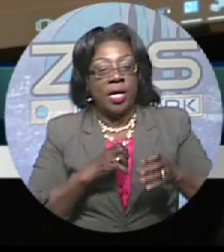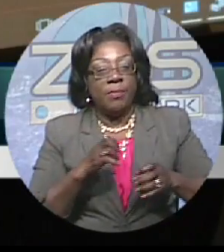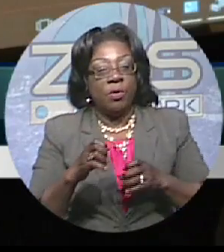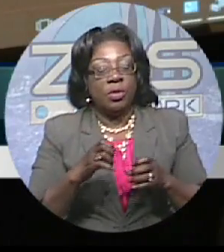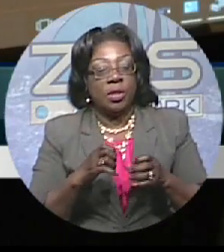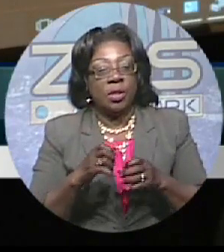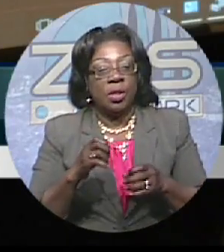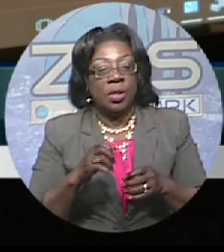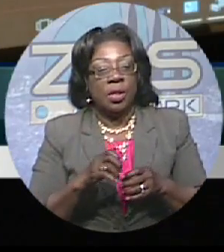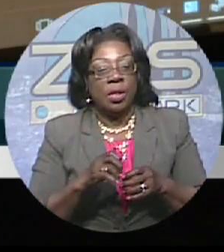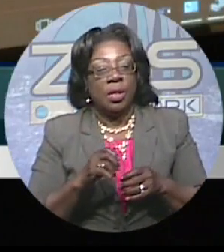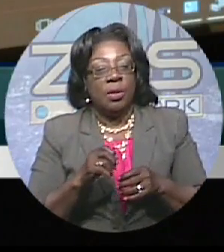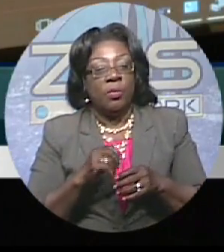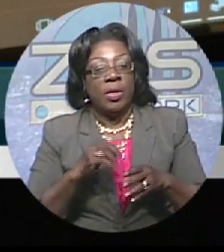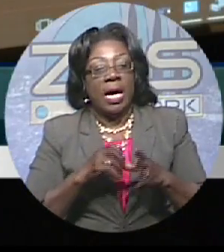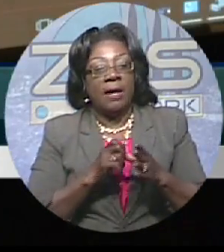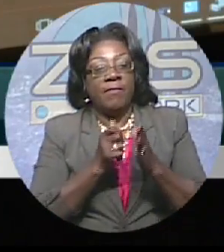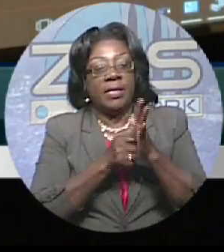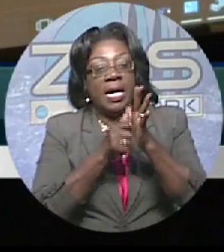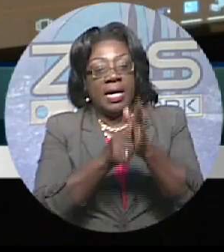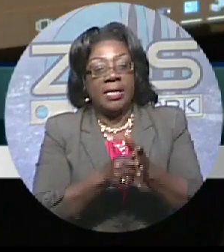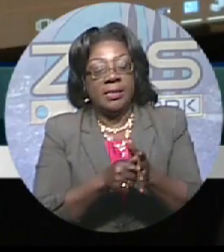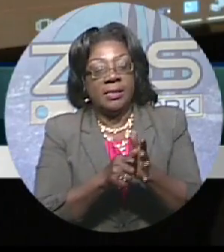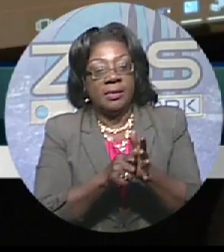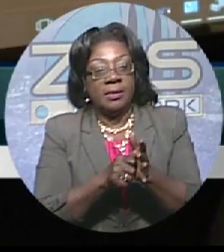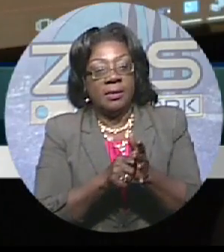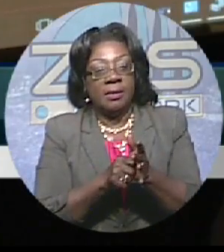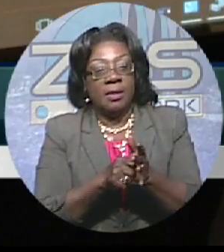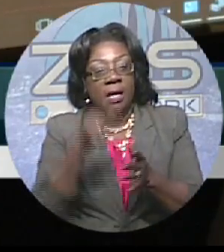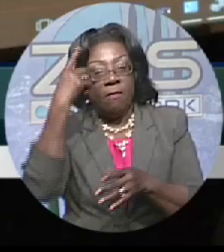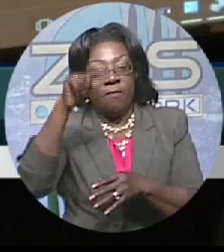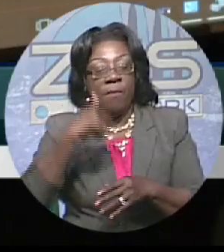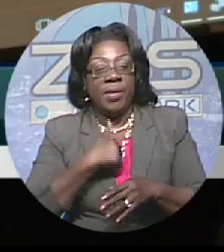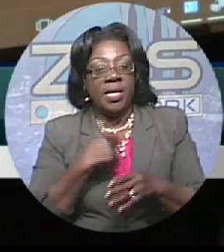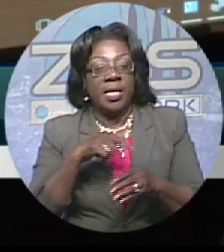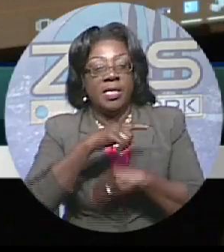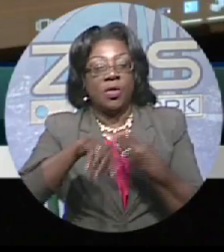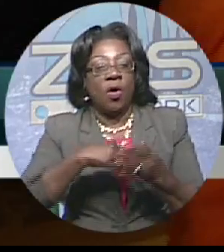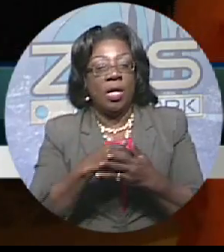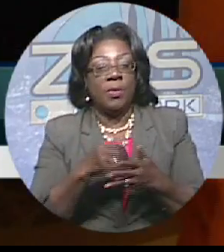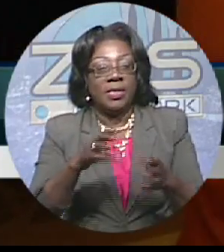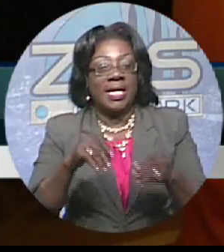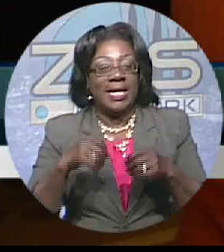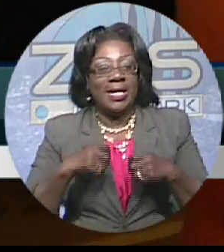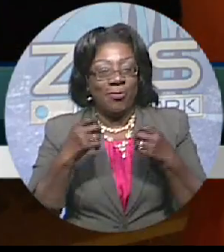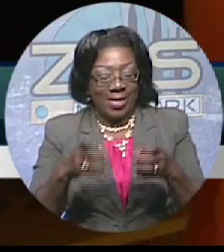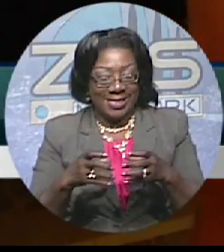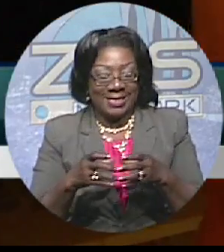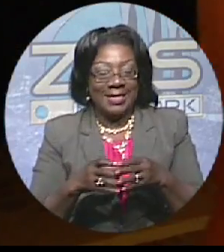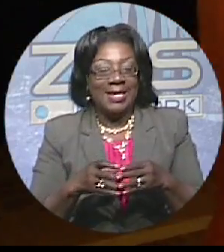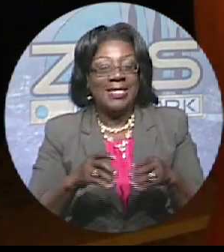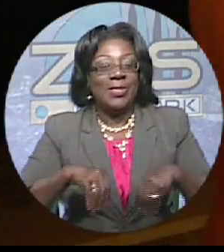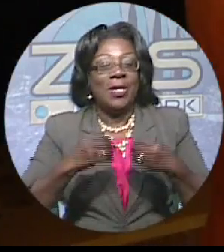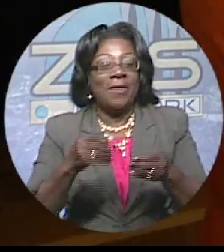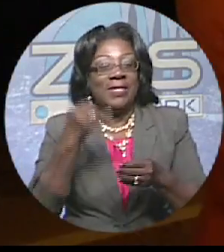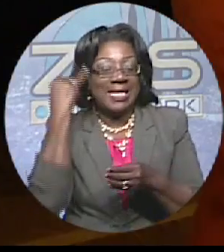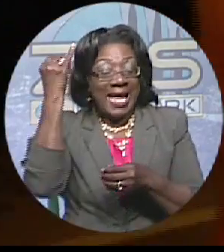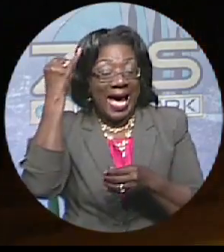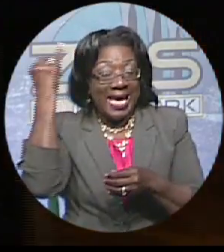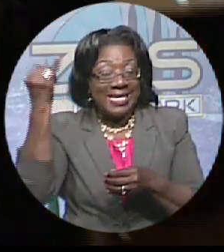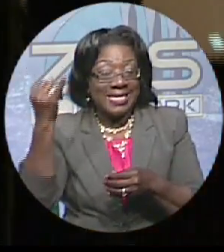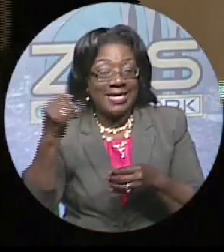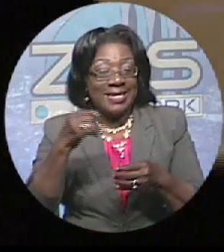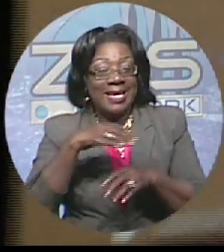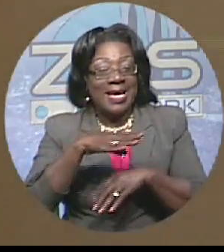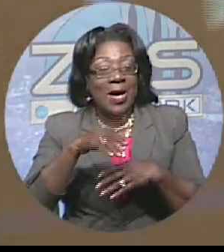face. We use that for advertisers for a number of different reasons. For me, it's all about taking a risk. So give us an idea.